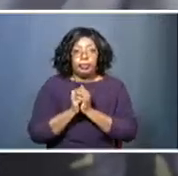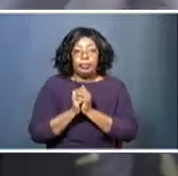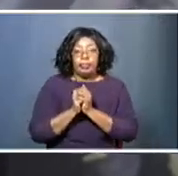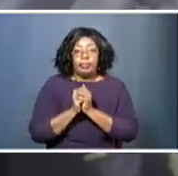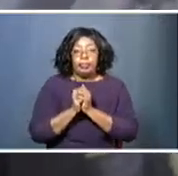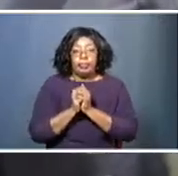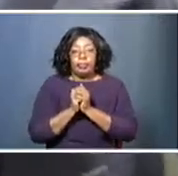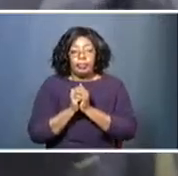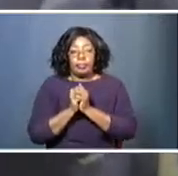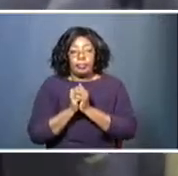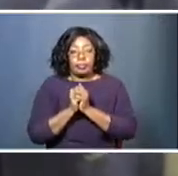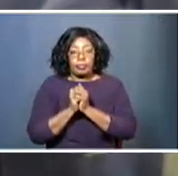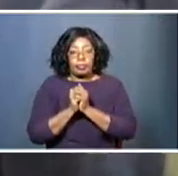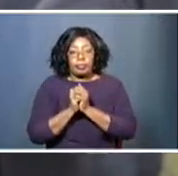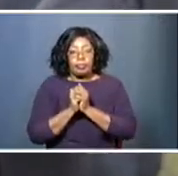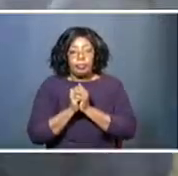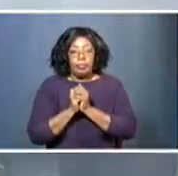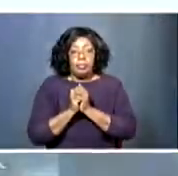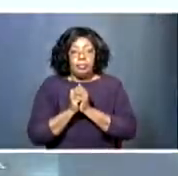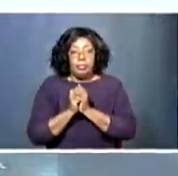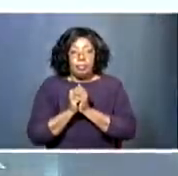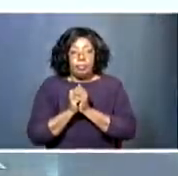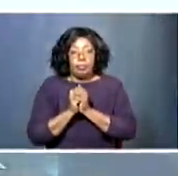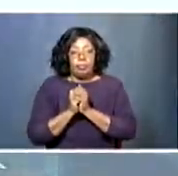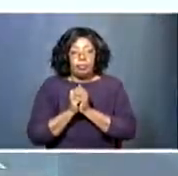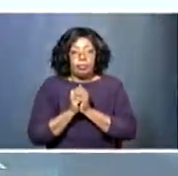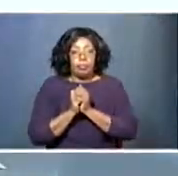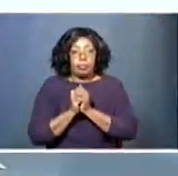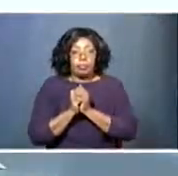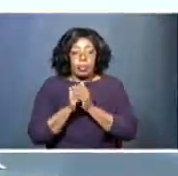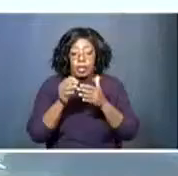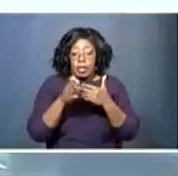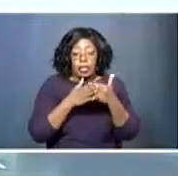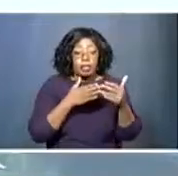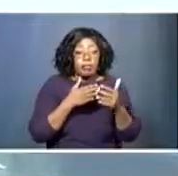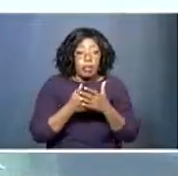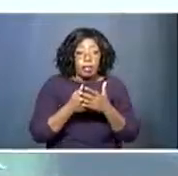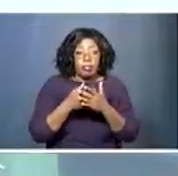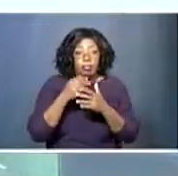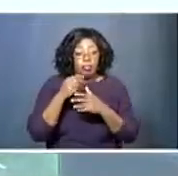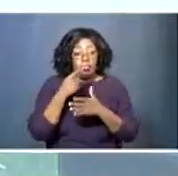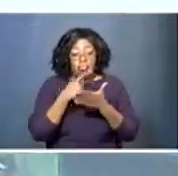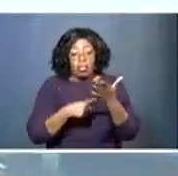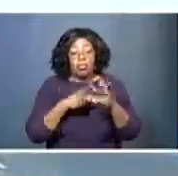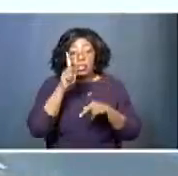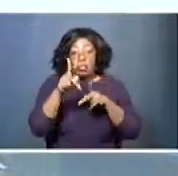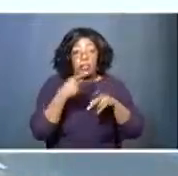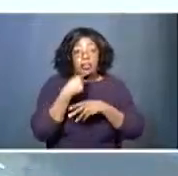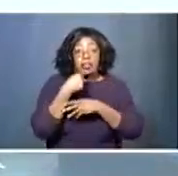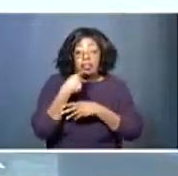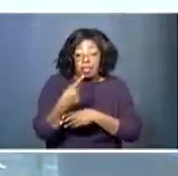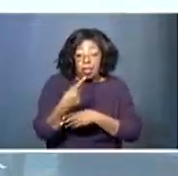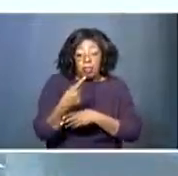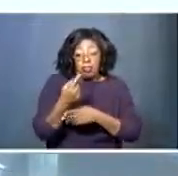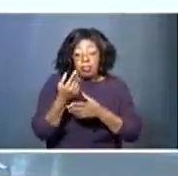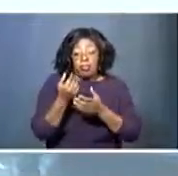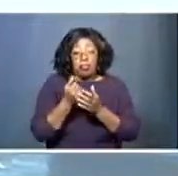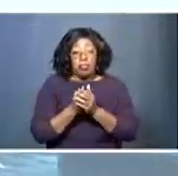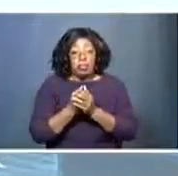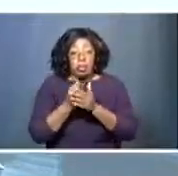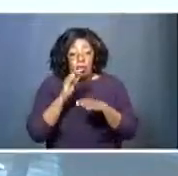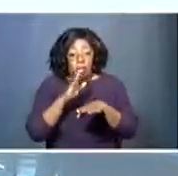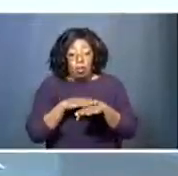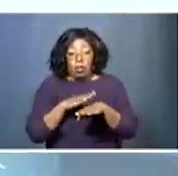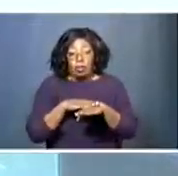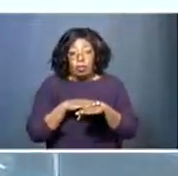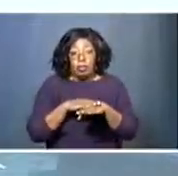Keishla Adderley, ZNS Network News. Meantime, despite the court of public opinion continuing to weigh heavily in on the money